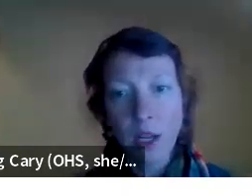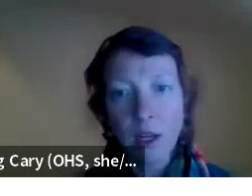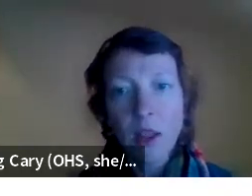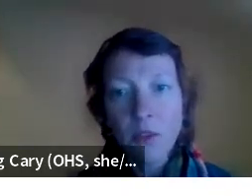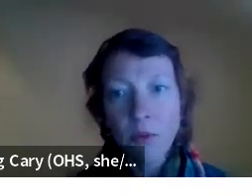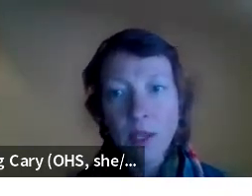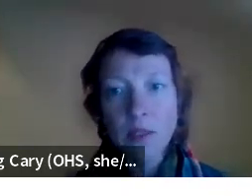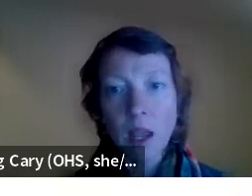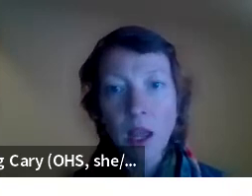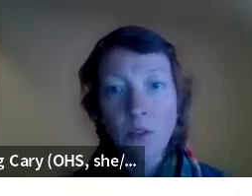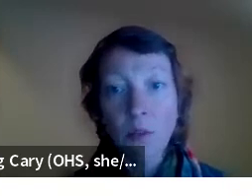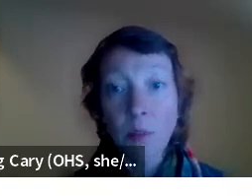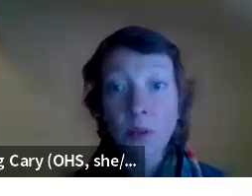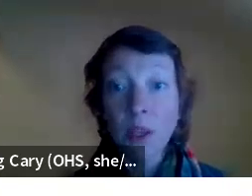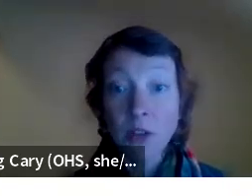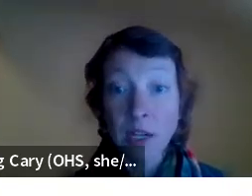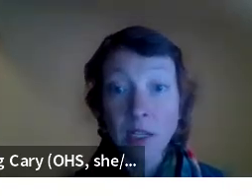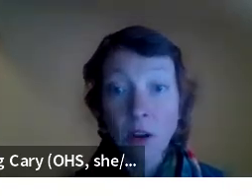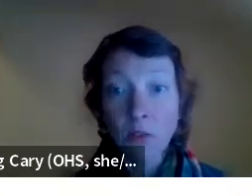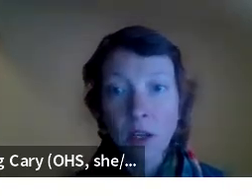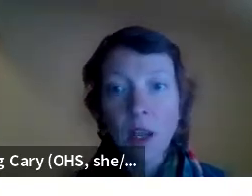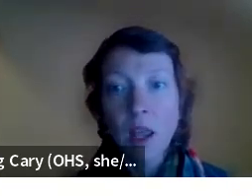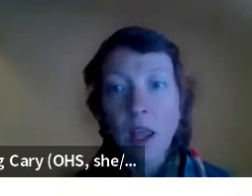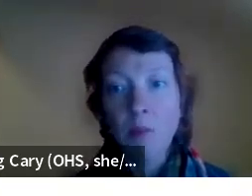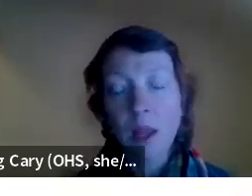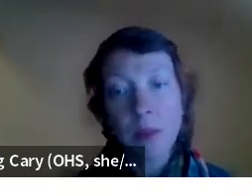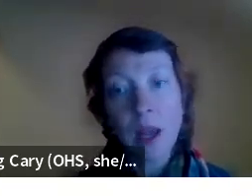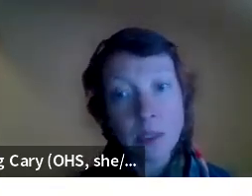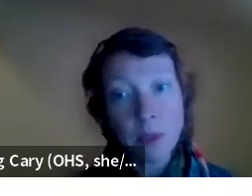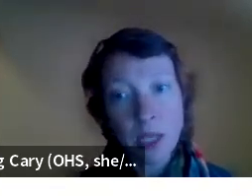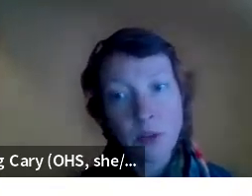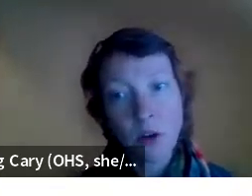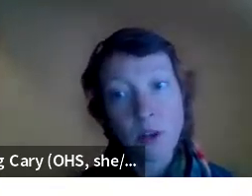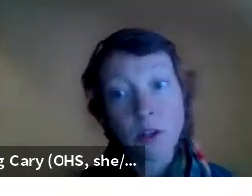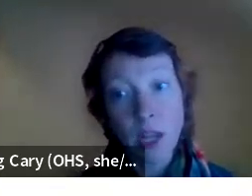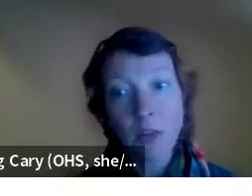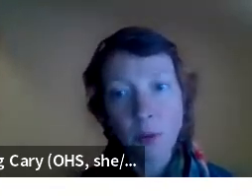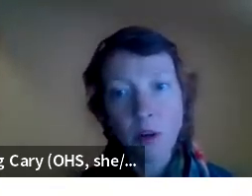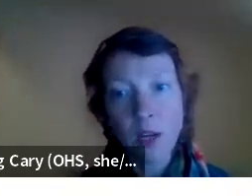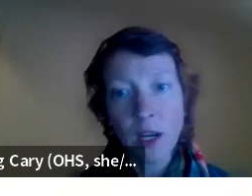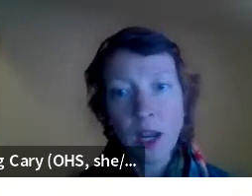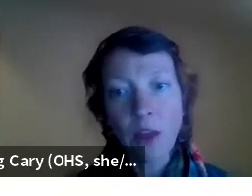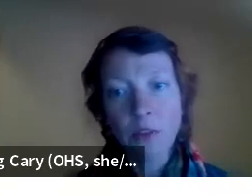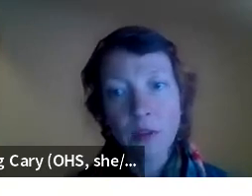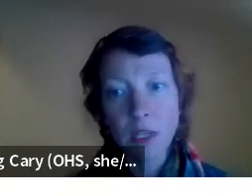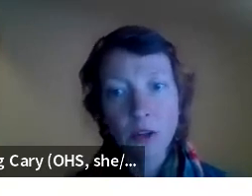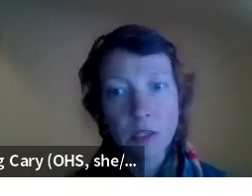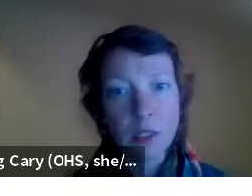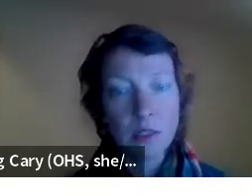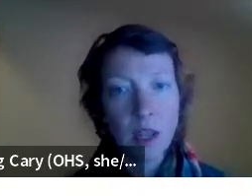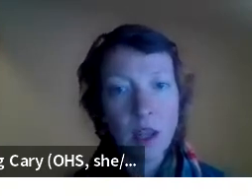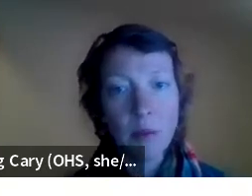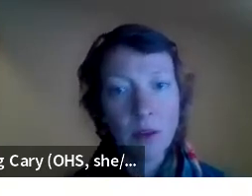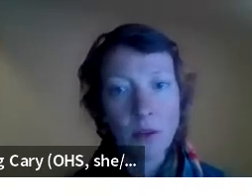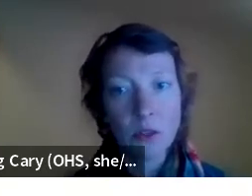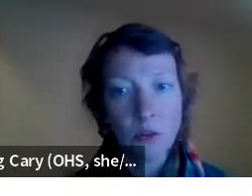in Oregon, the risk of both contracting COVID and becoming hospitalized for COVID or dying from COVID, and how the risk